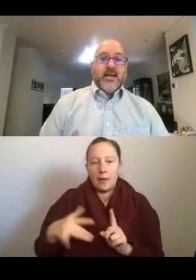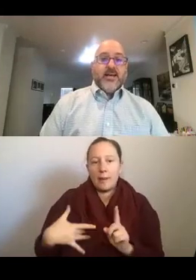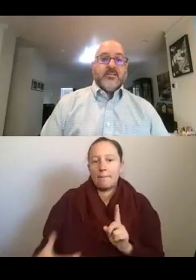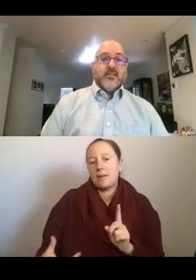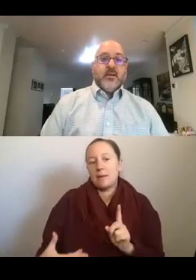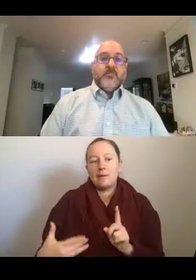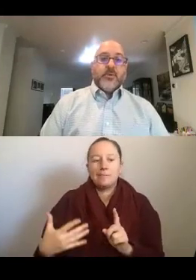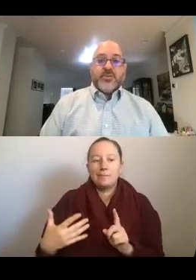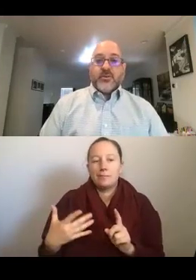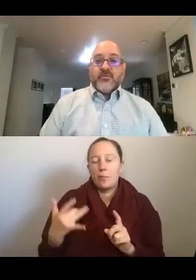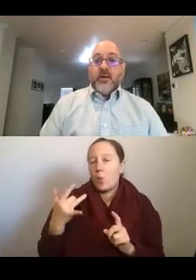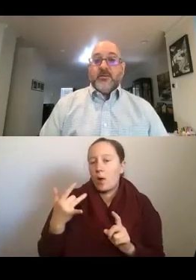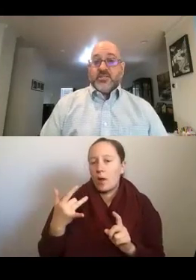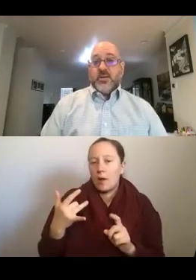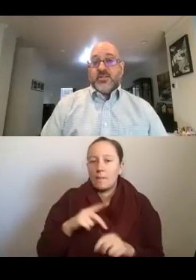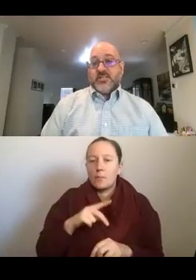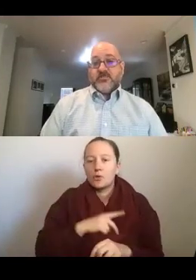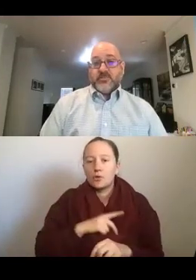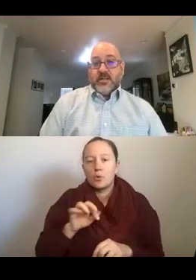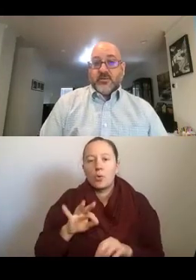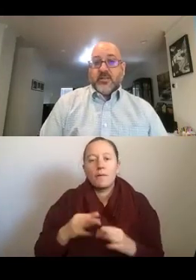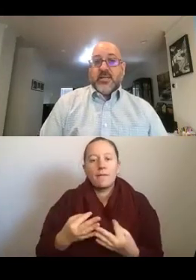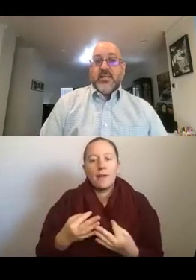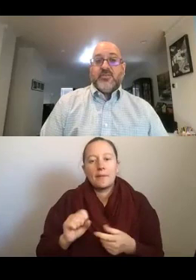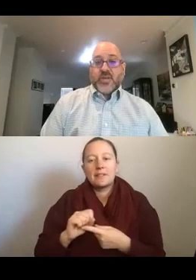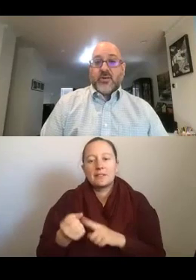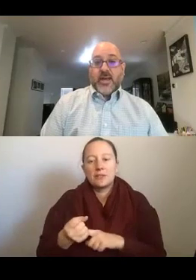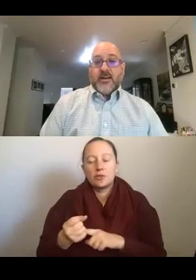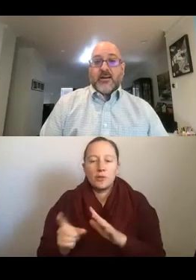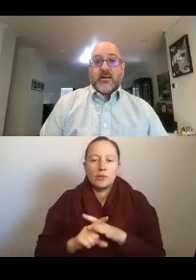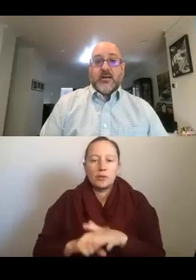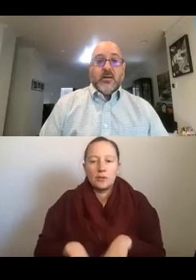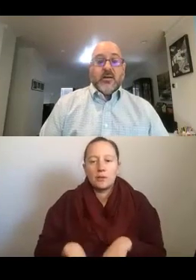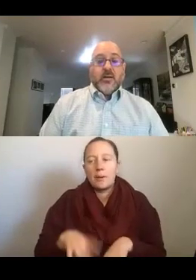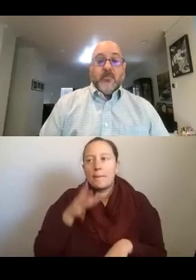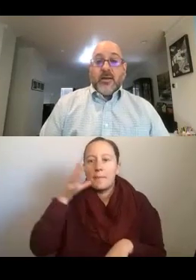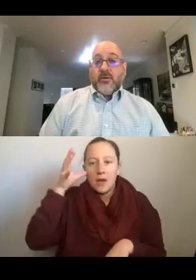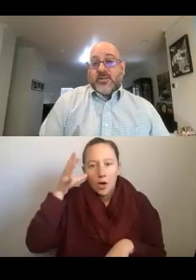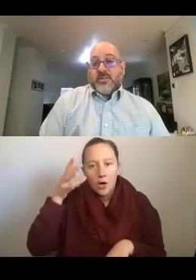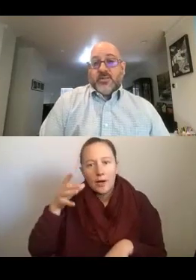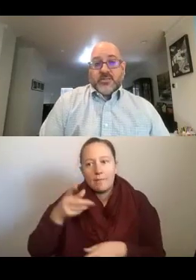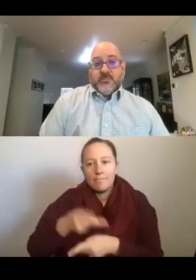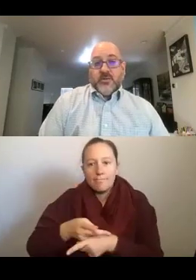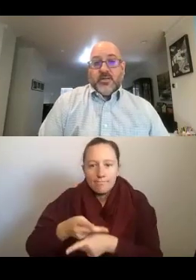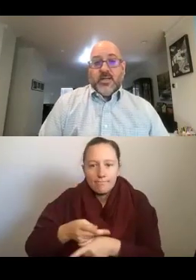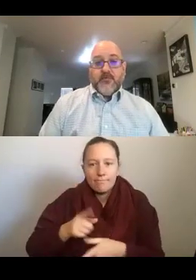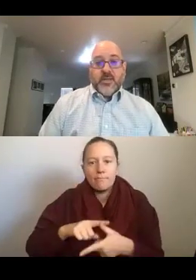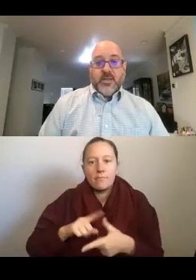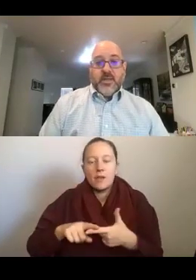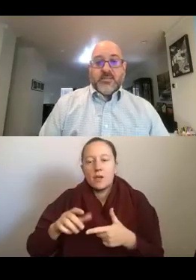things as personal or family situations as parental leave, childcare, a medical condition, or